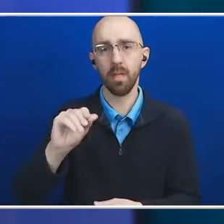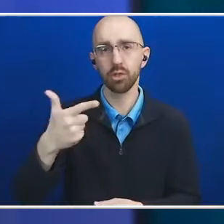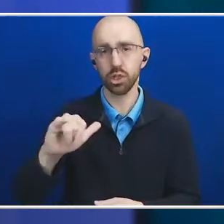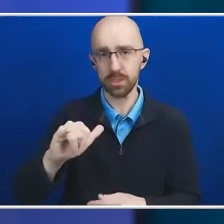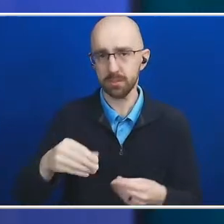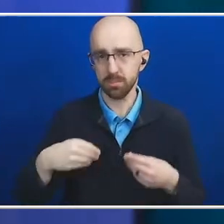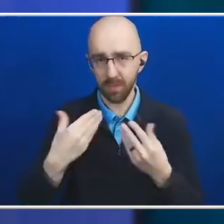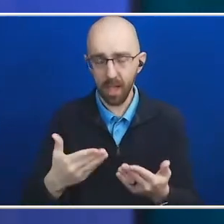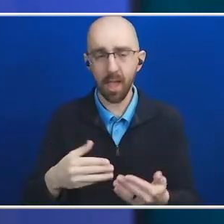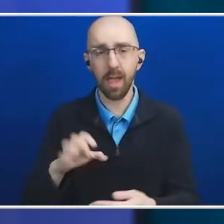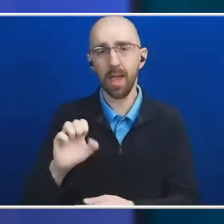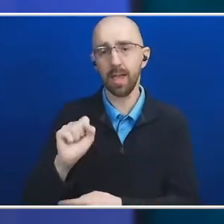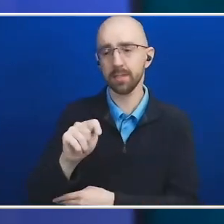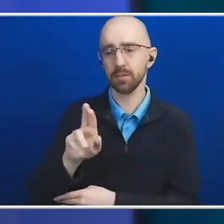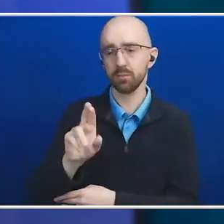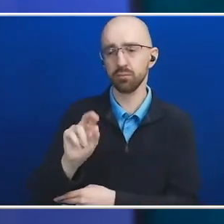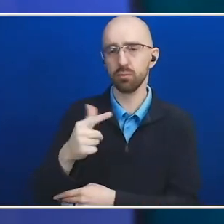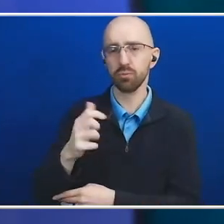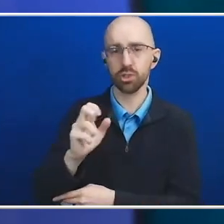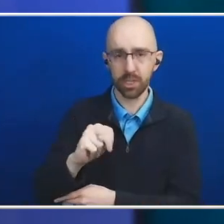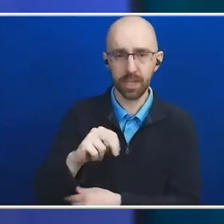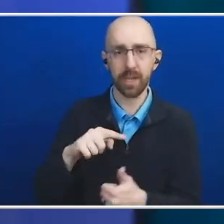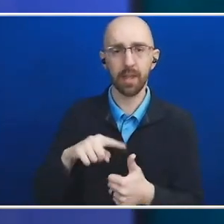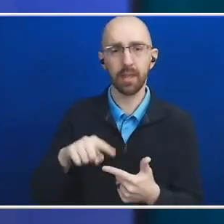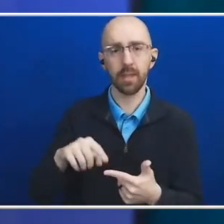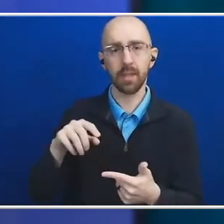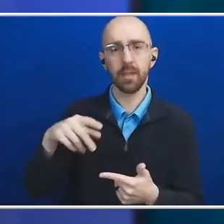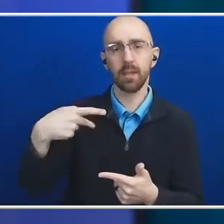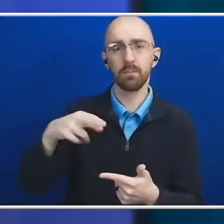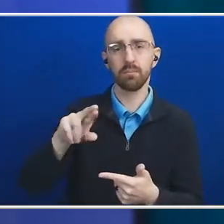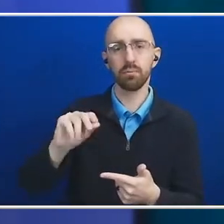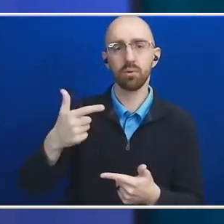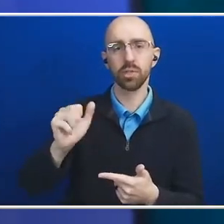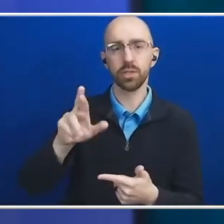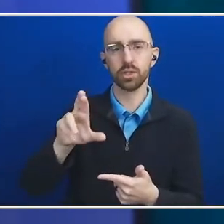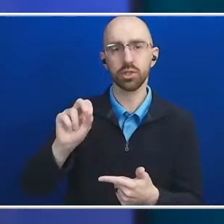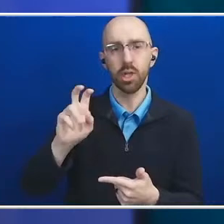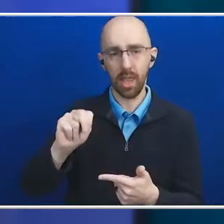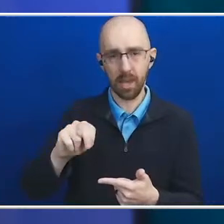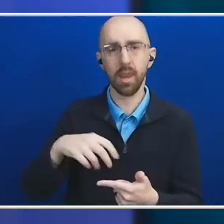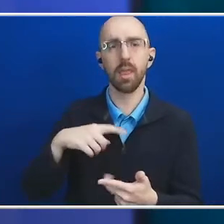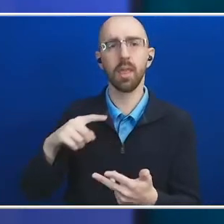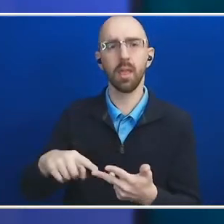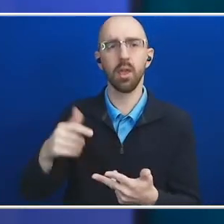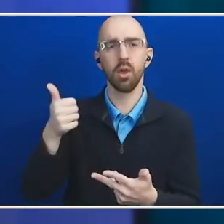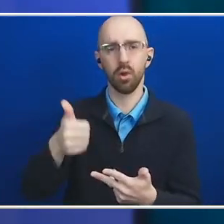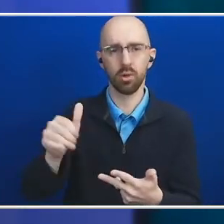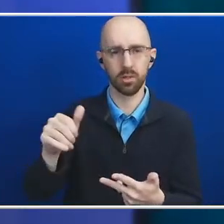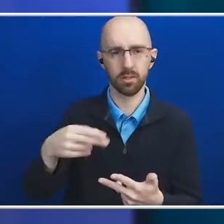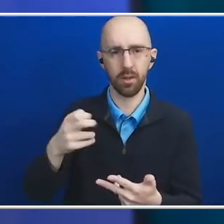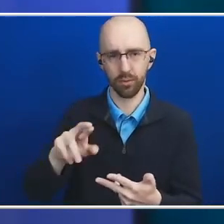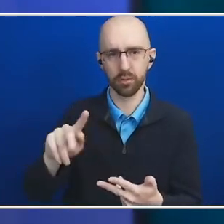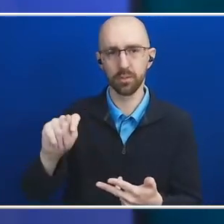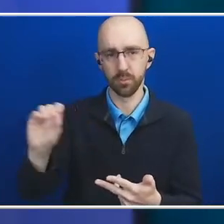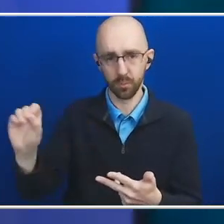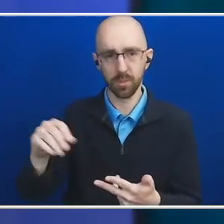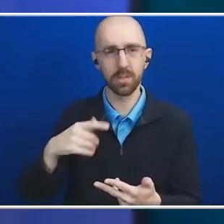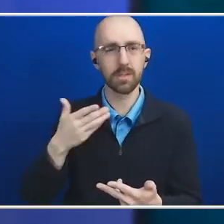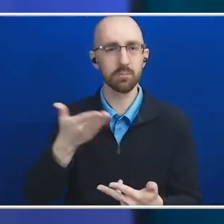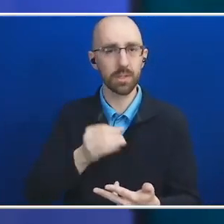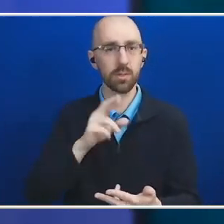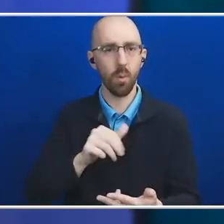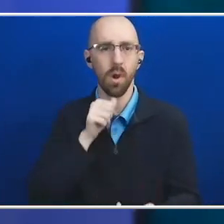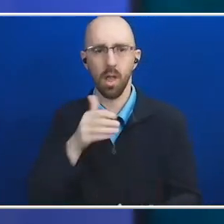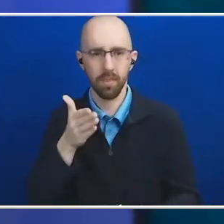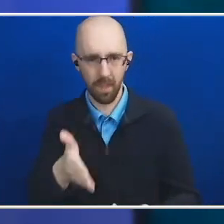receptor, progesterone receptor, and then HER2. So any of those can be present or absent, and that's really what we're looking at to define that